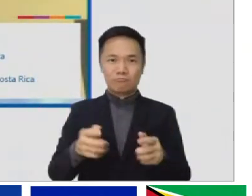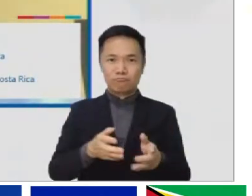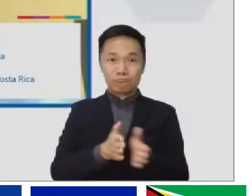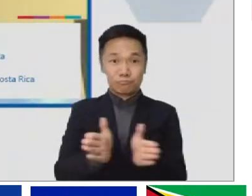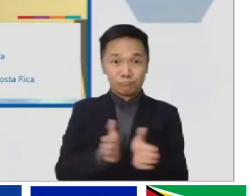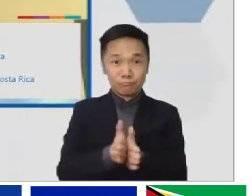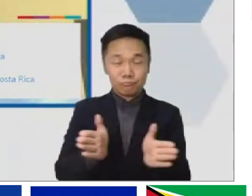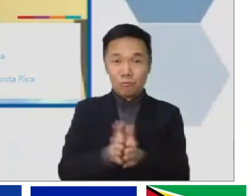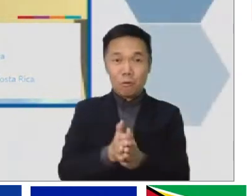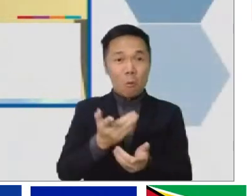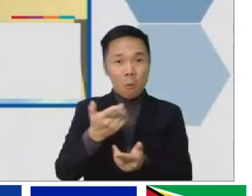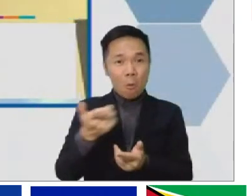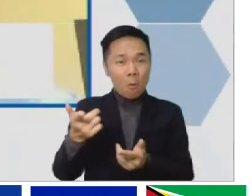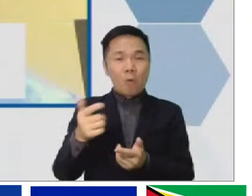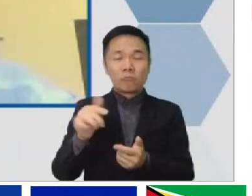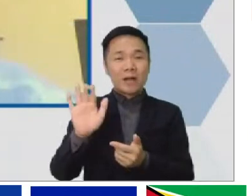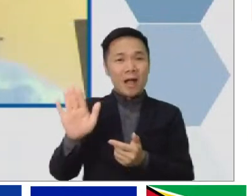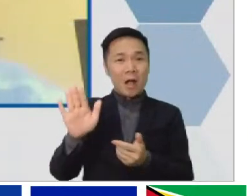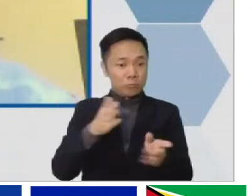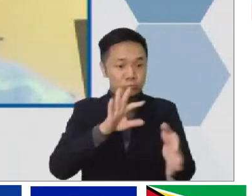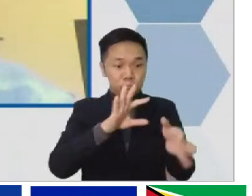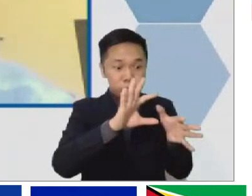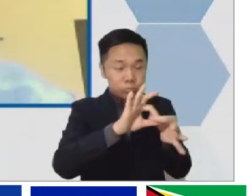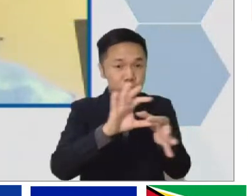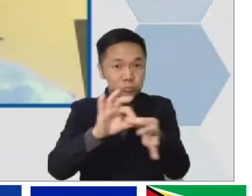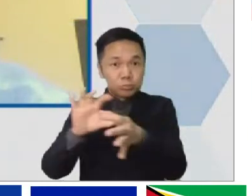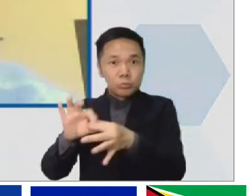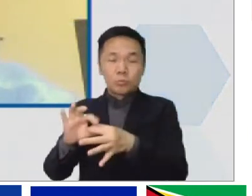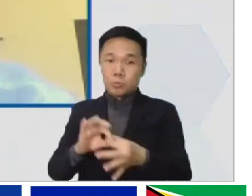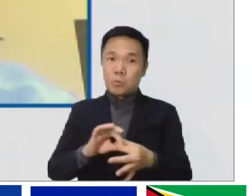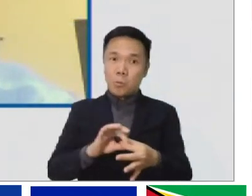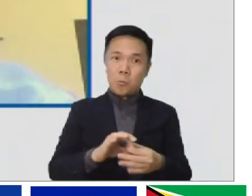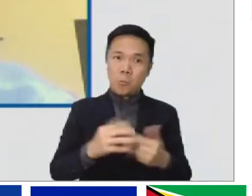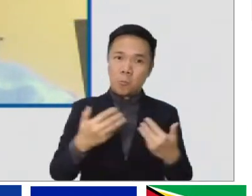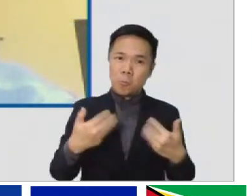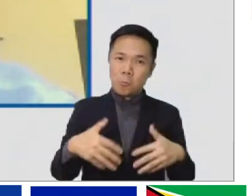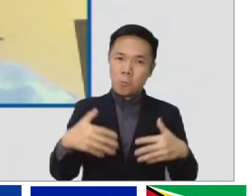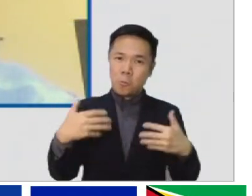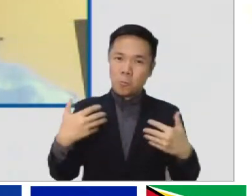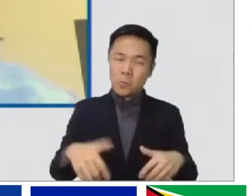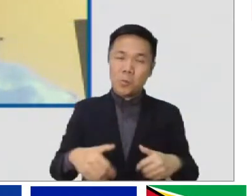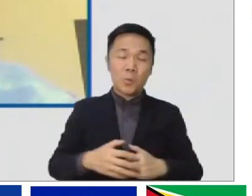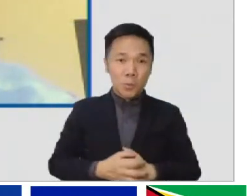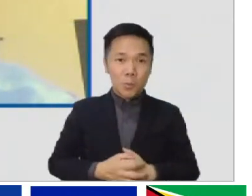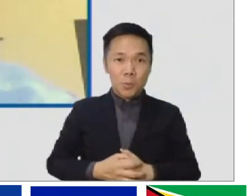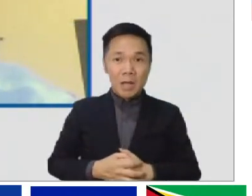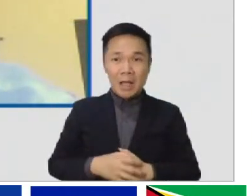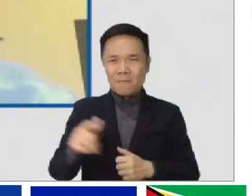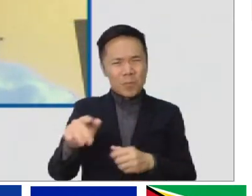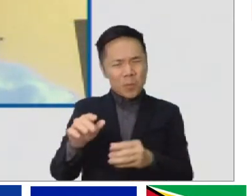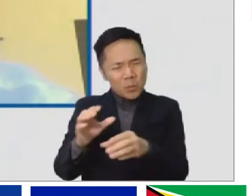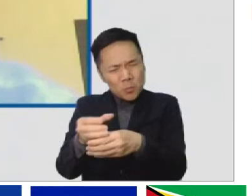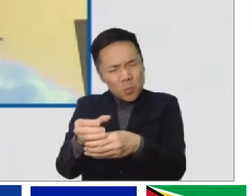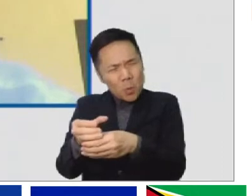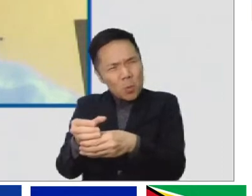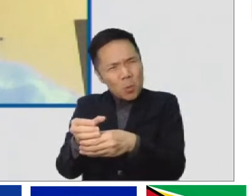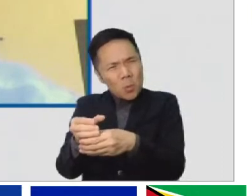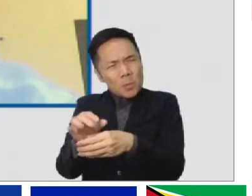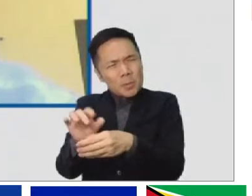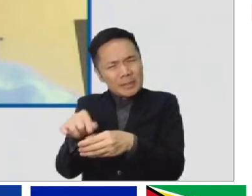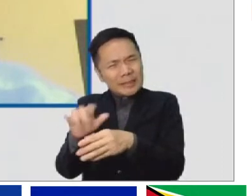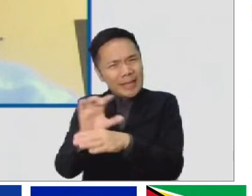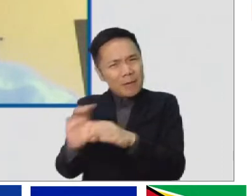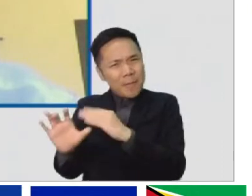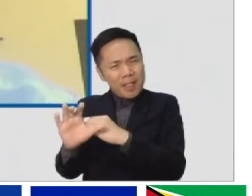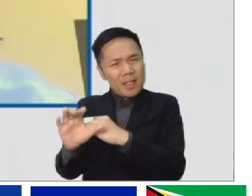which is a very relevant topic nowadays, particularly for small island states in the Caribbean, which have a series